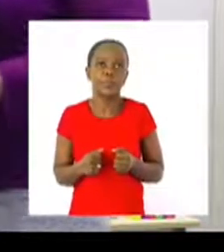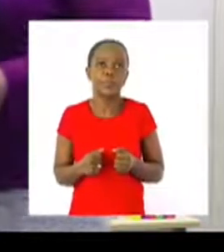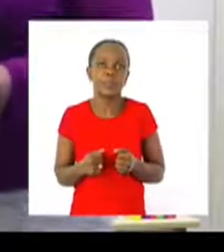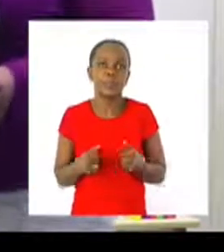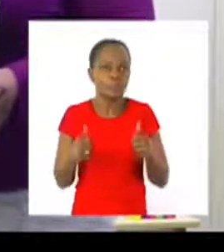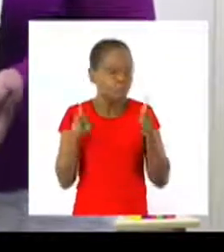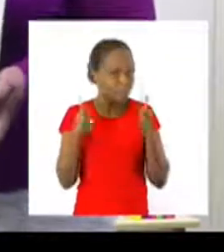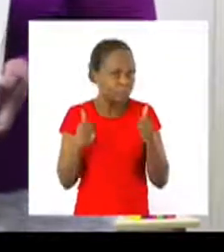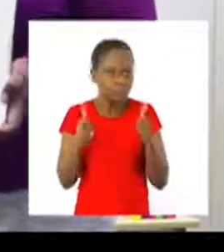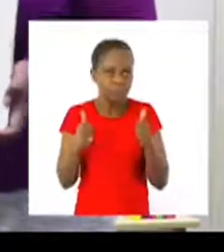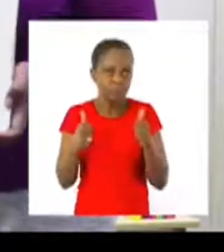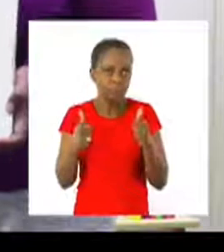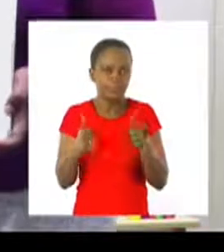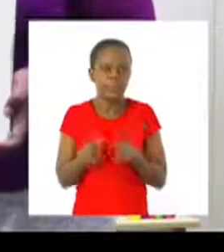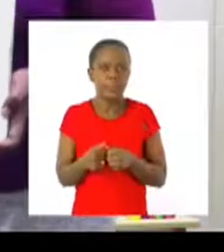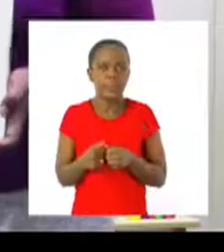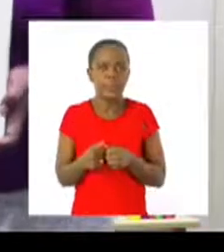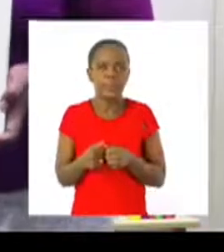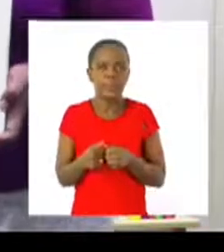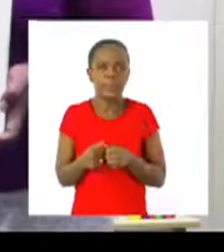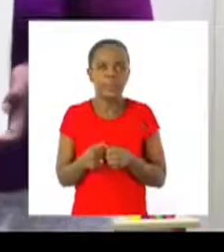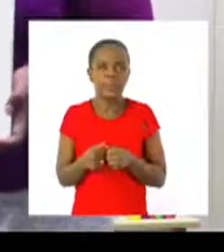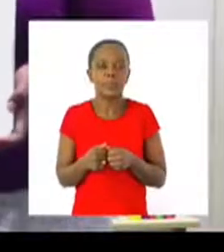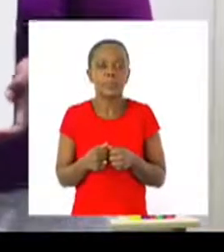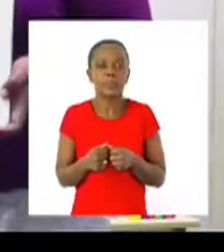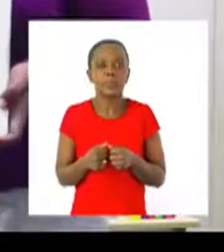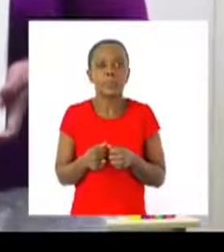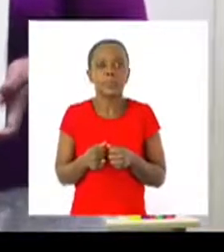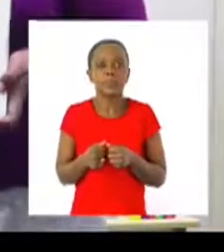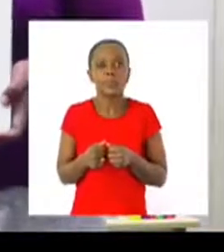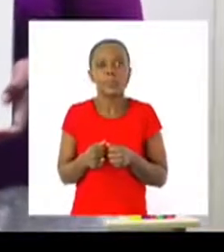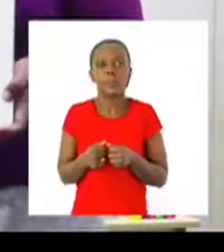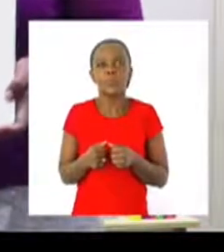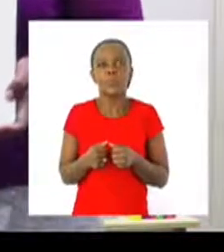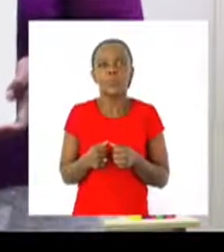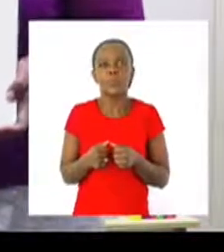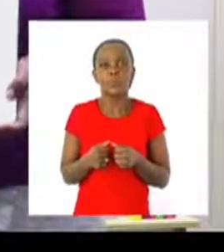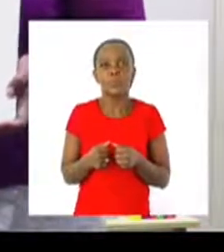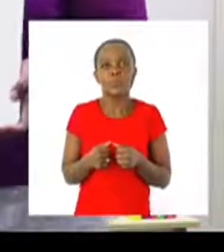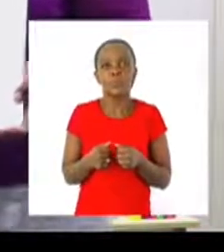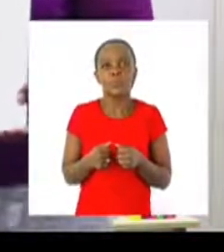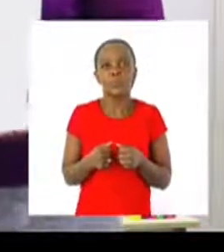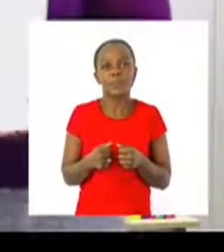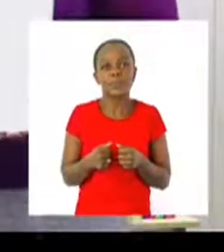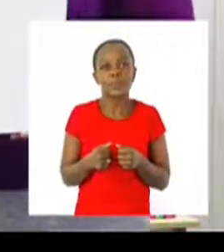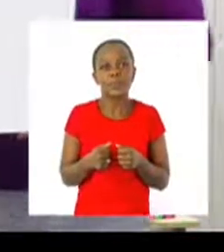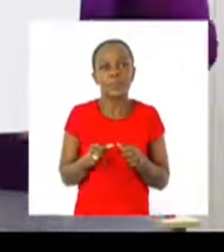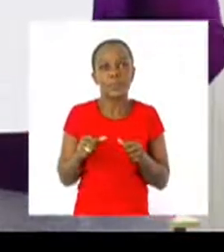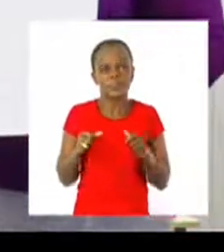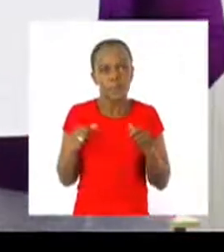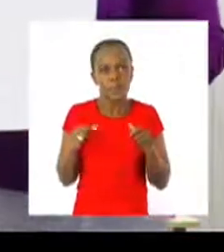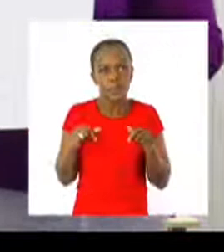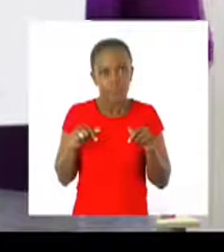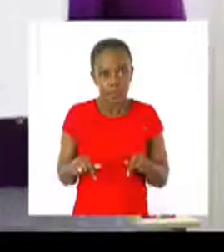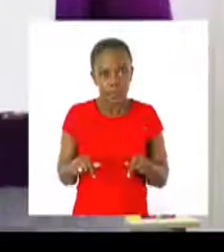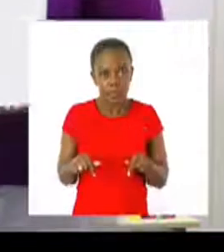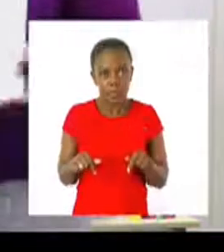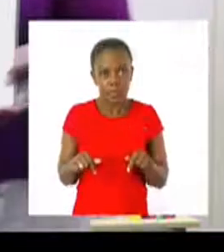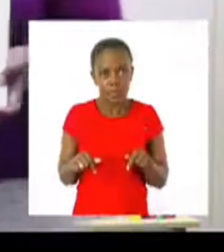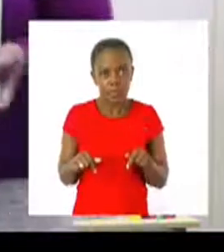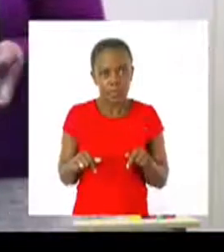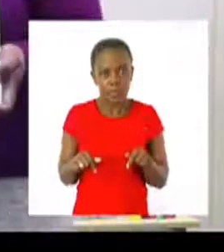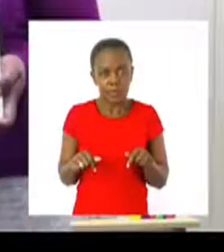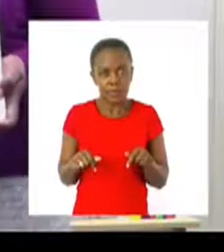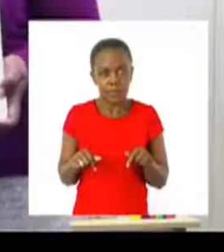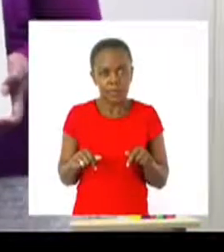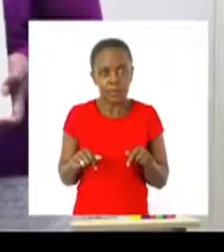Great job. I hope you're all able to look for these numbers. Now, let us